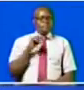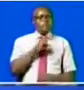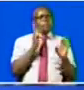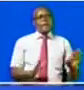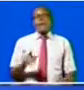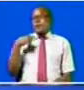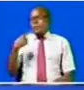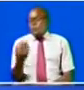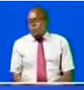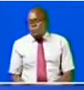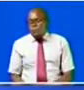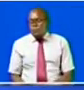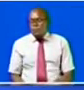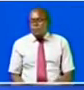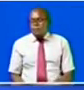complainant.